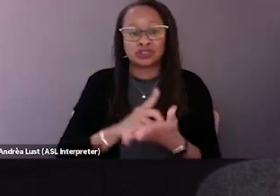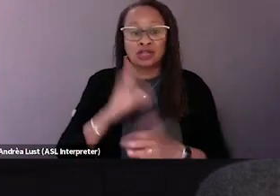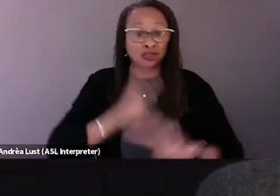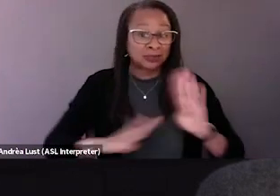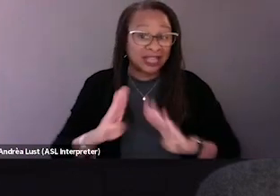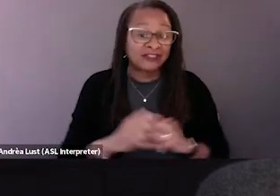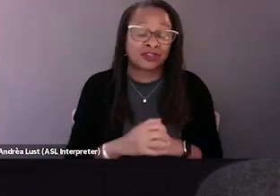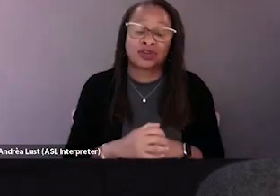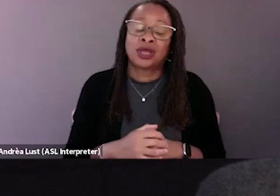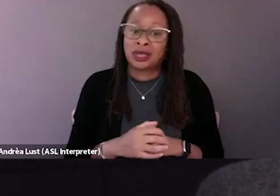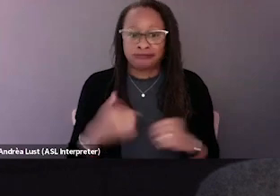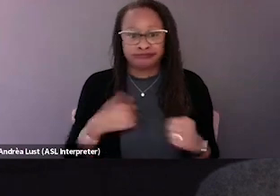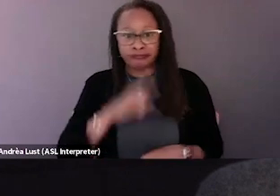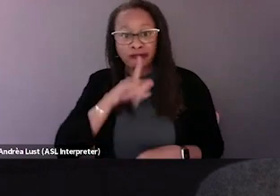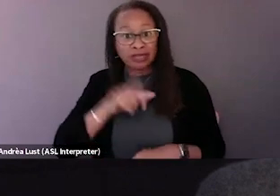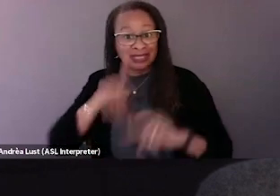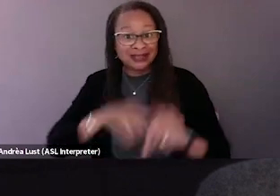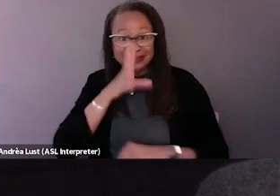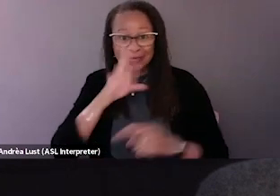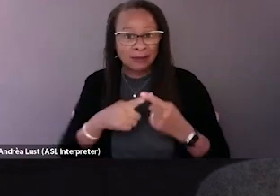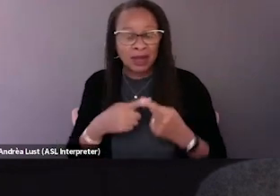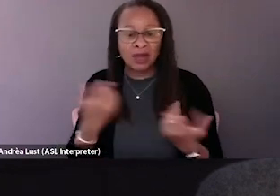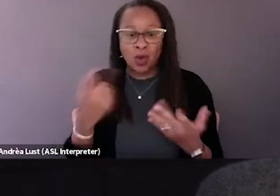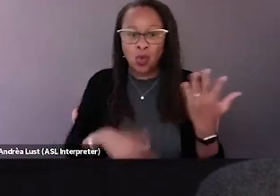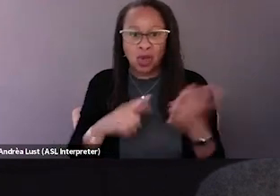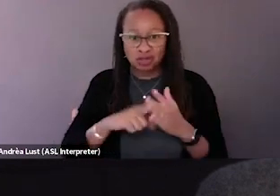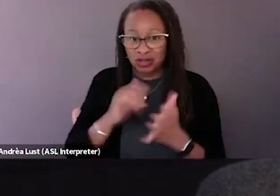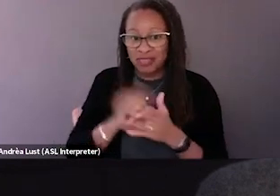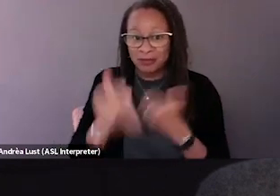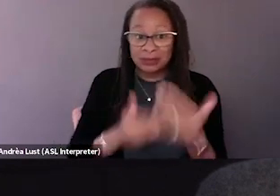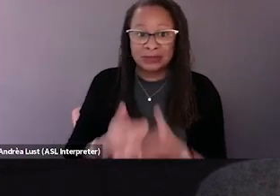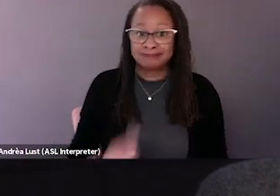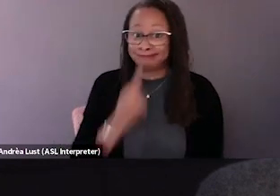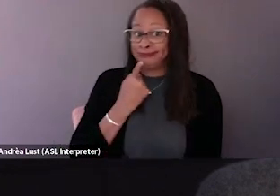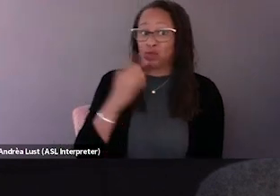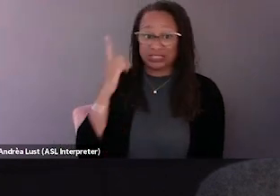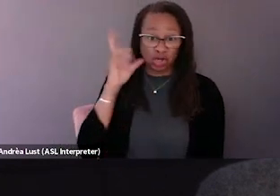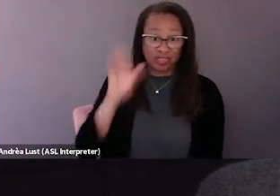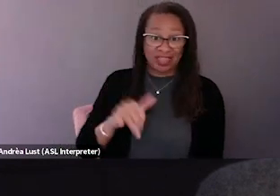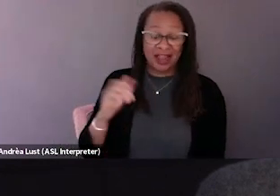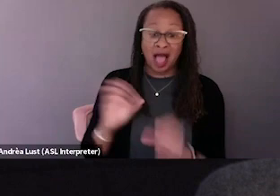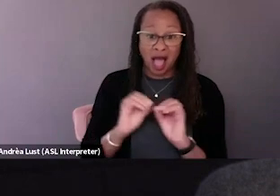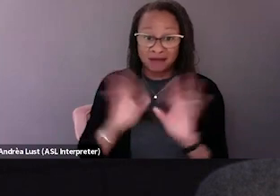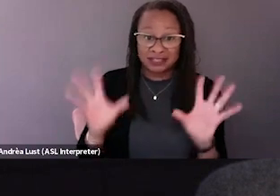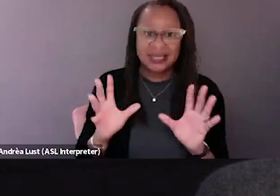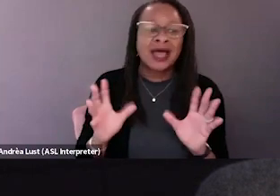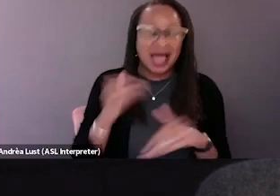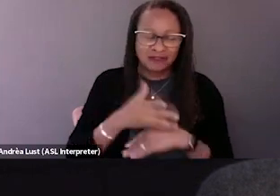behavior, and I really can't speak to what spurred that. I'm disappointed to hear that, obviously, after what I spent 5 years